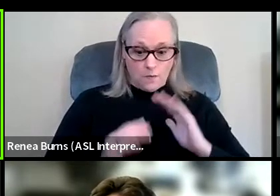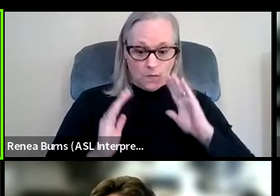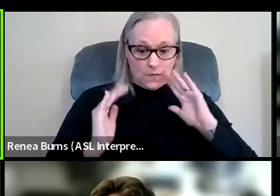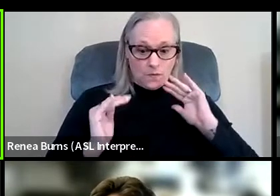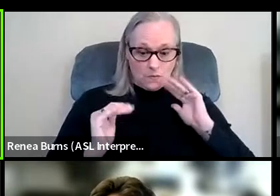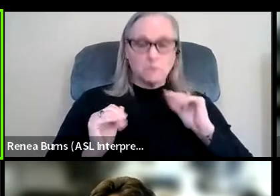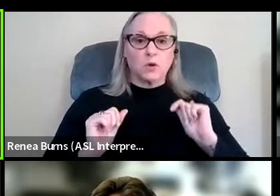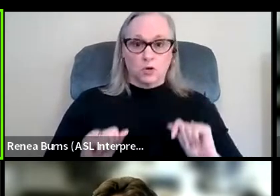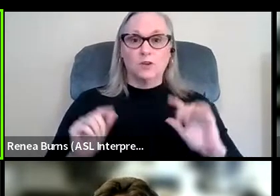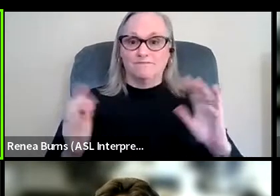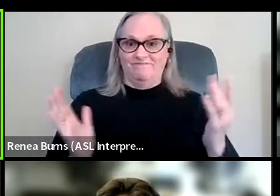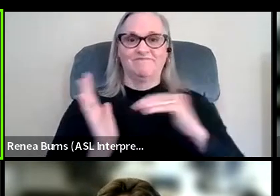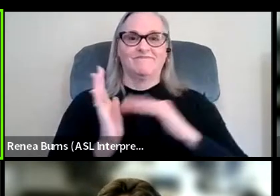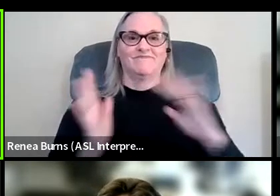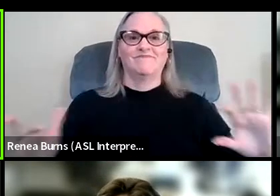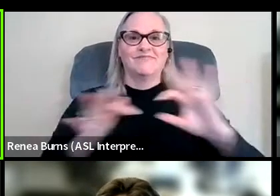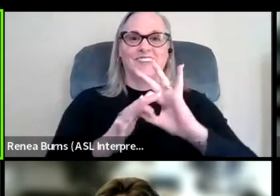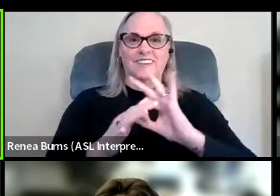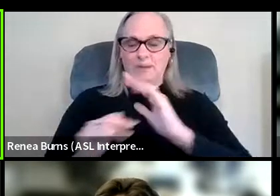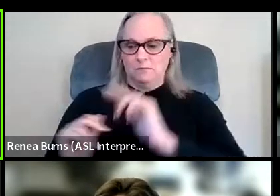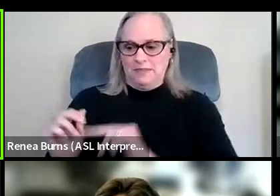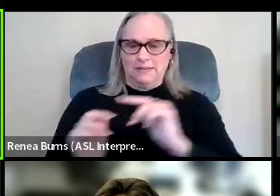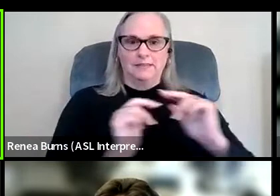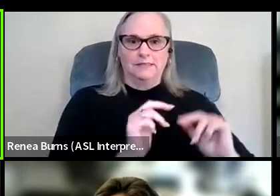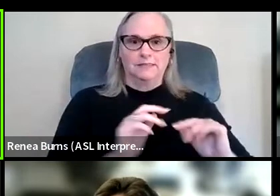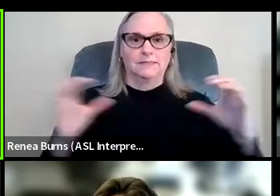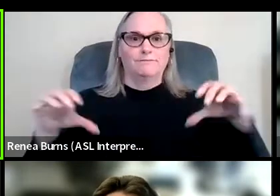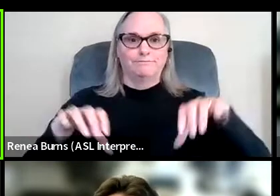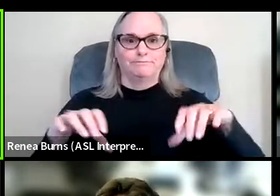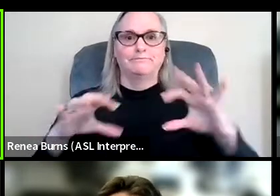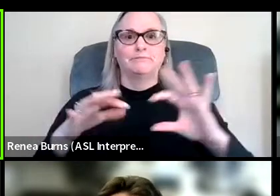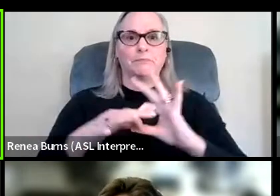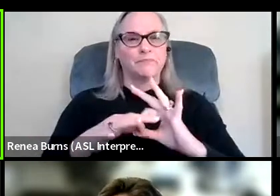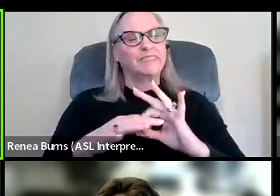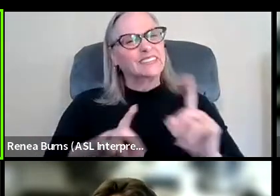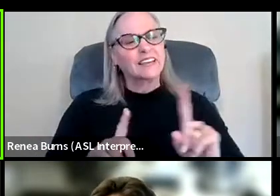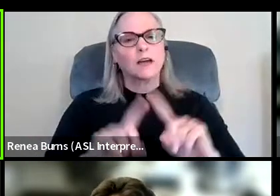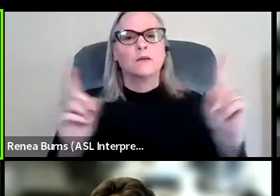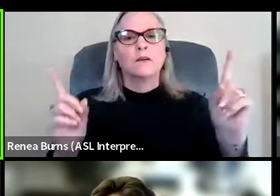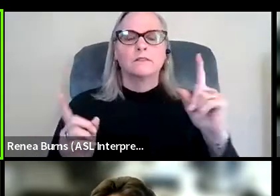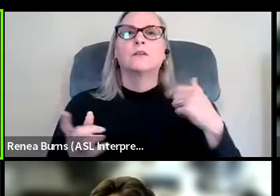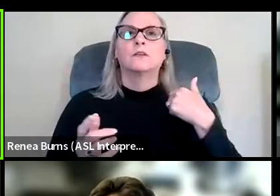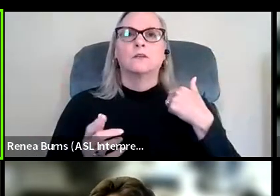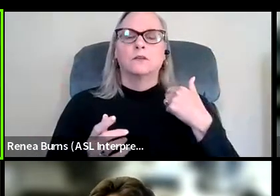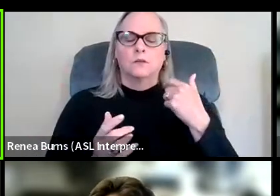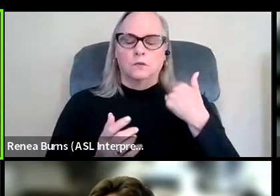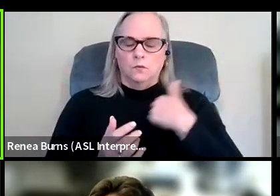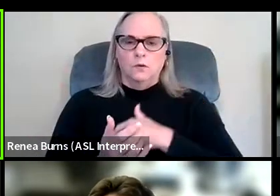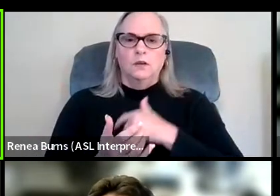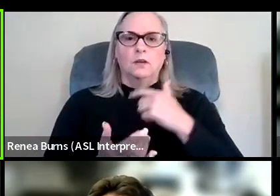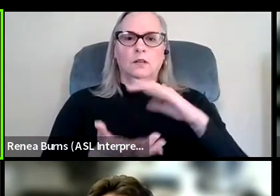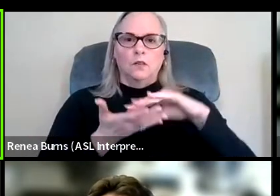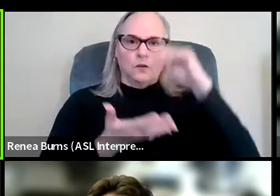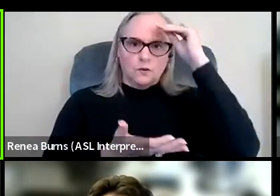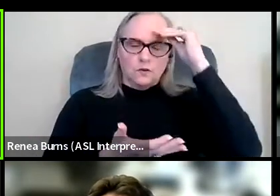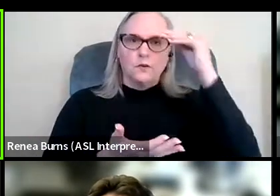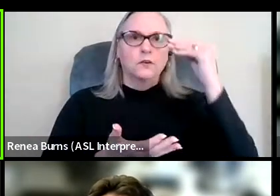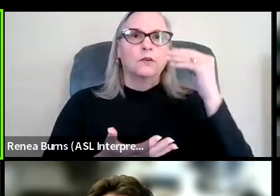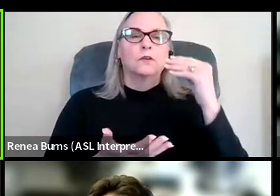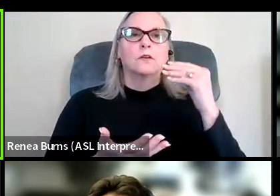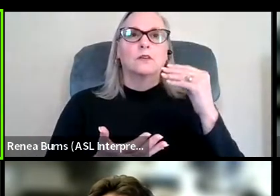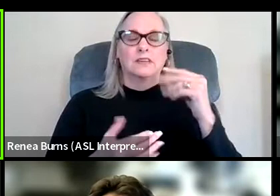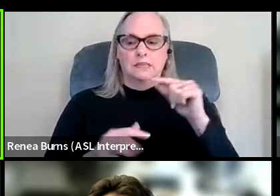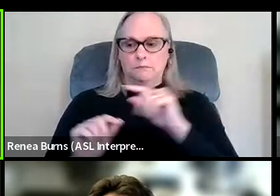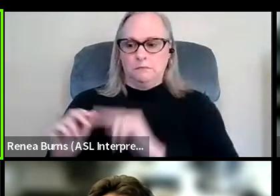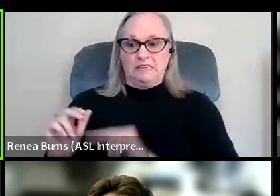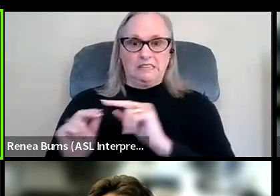buildings once the high school project was built. However, we learned that because the buildings will be subject